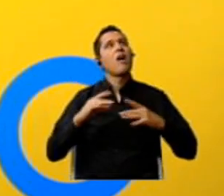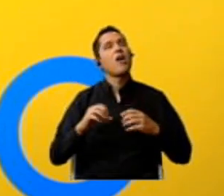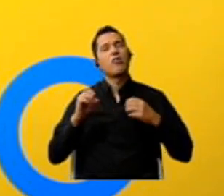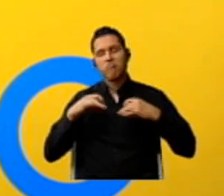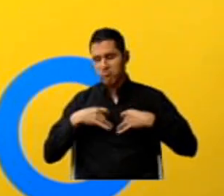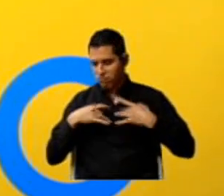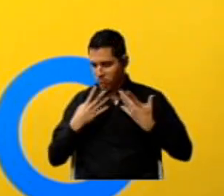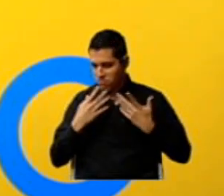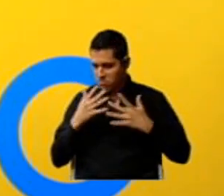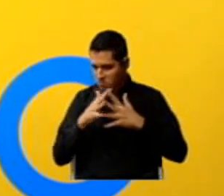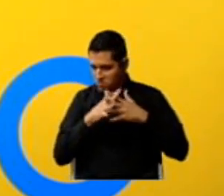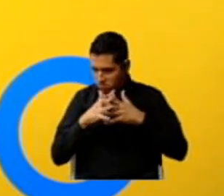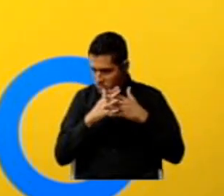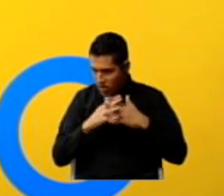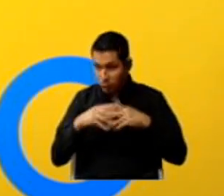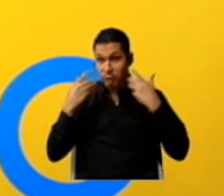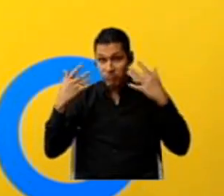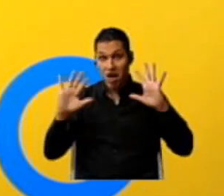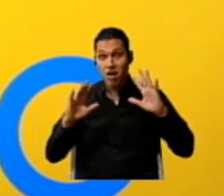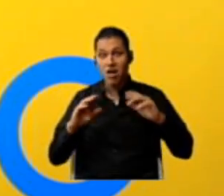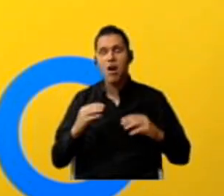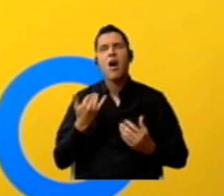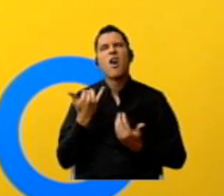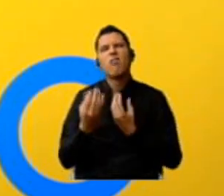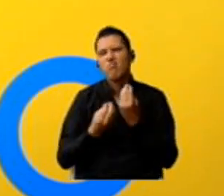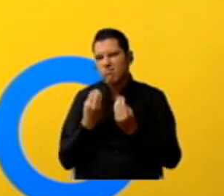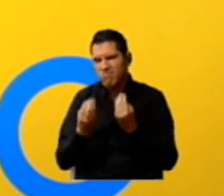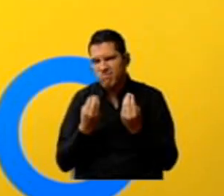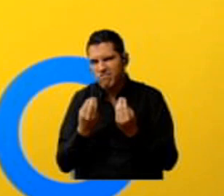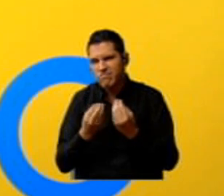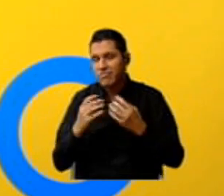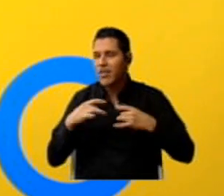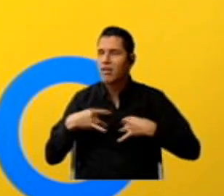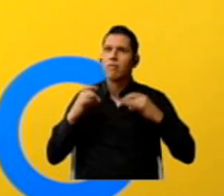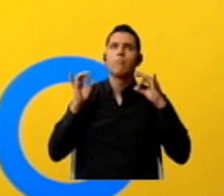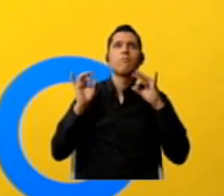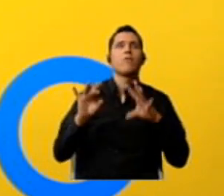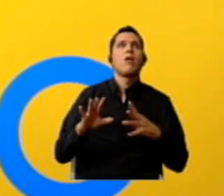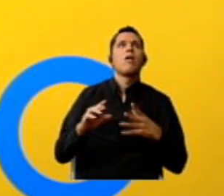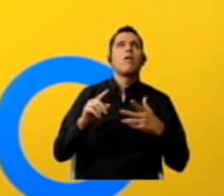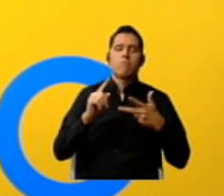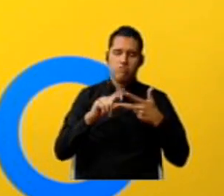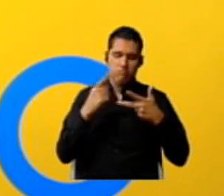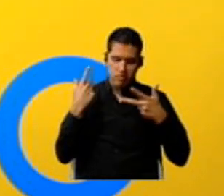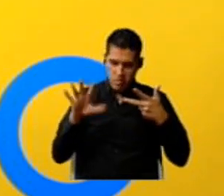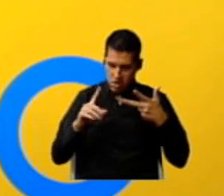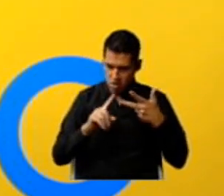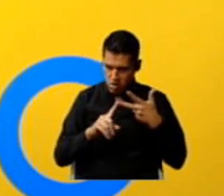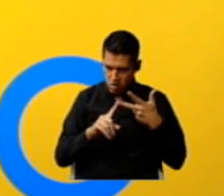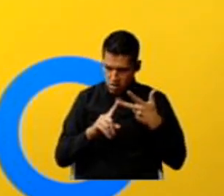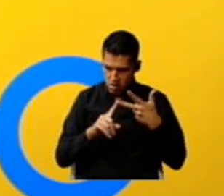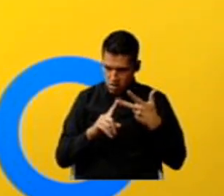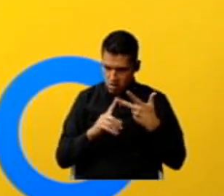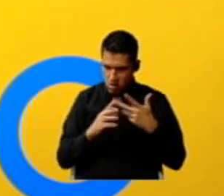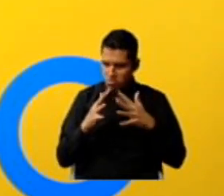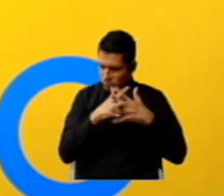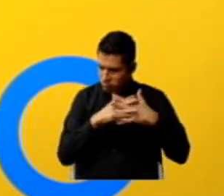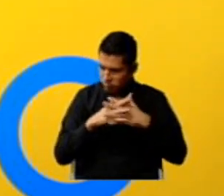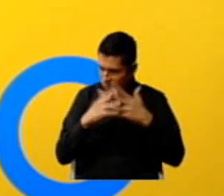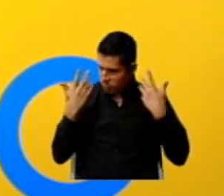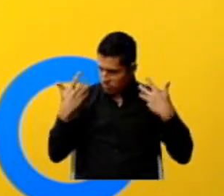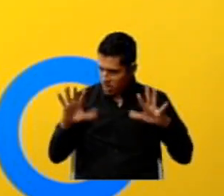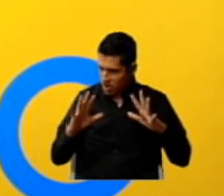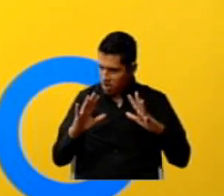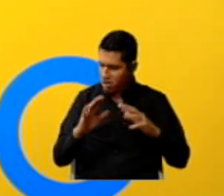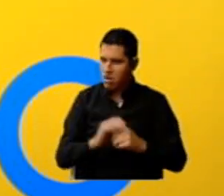United States. Yes, we have gone to Australia. We have gone to the United States